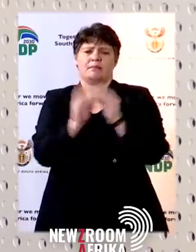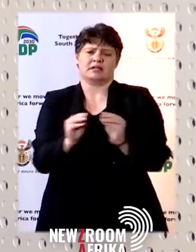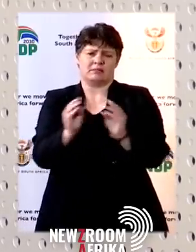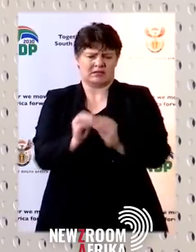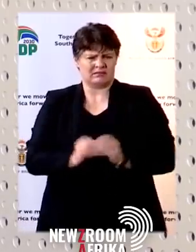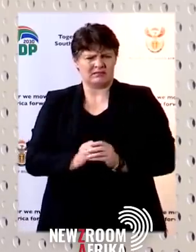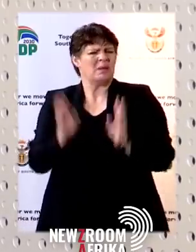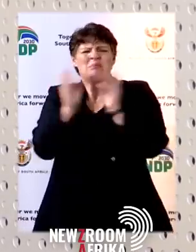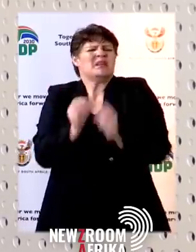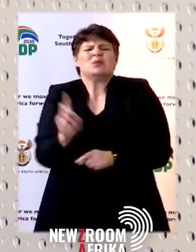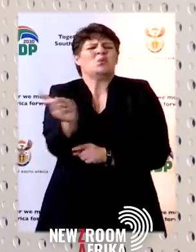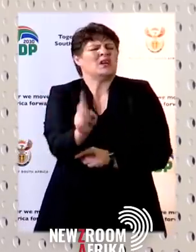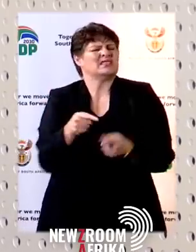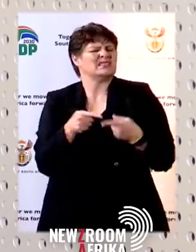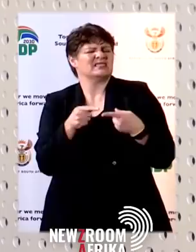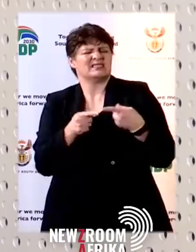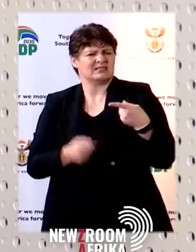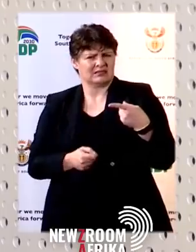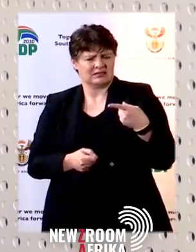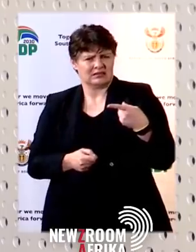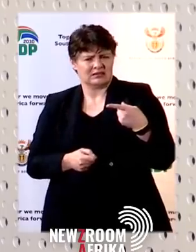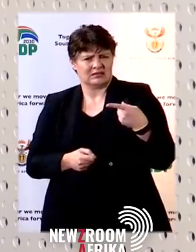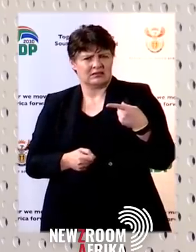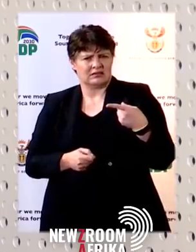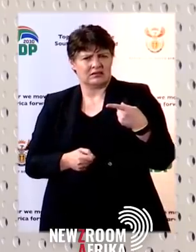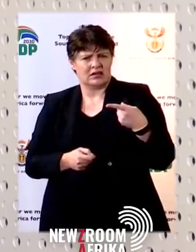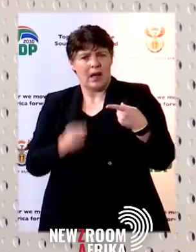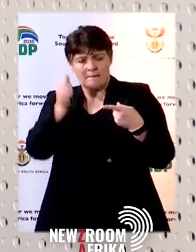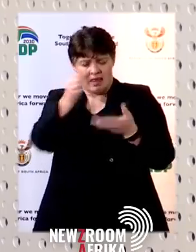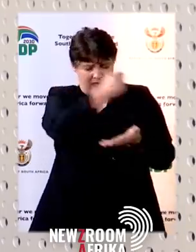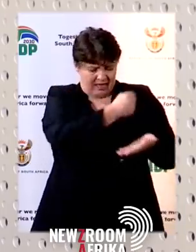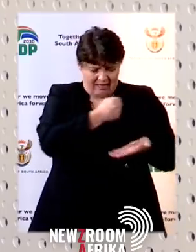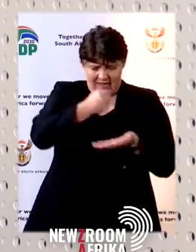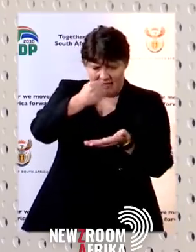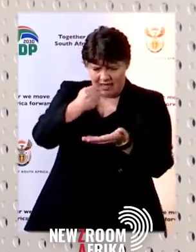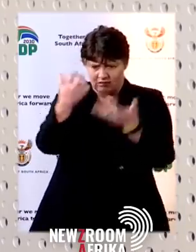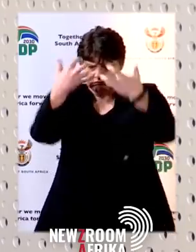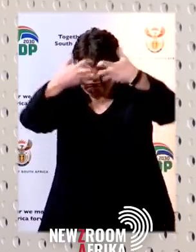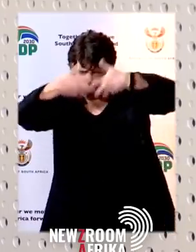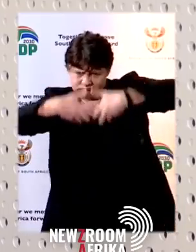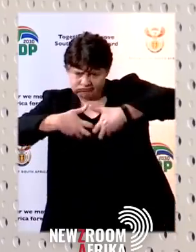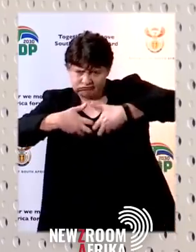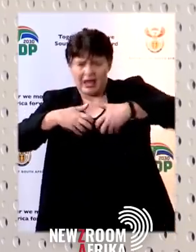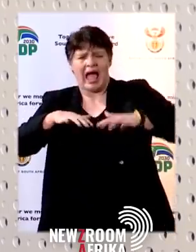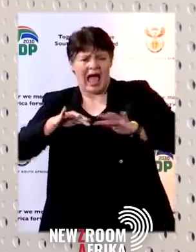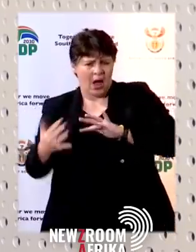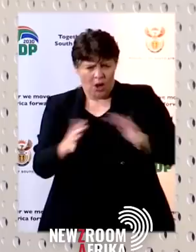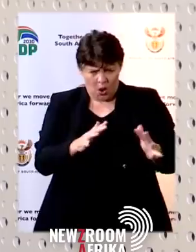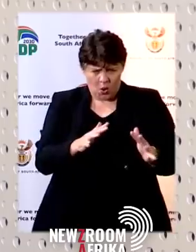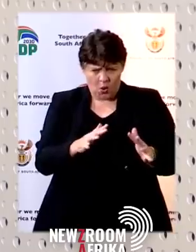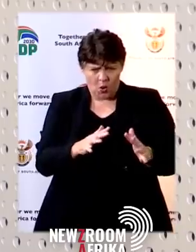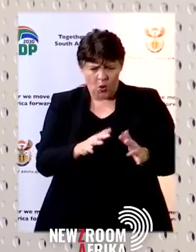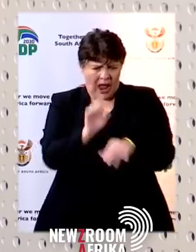to appropriately calibrate the fiscal and monetary policy interventions and provide